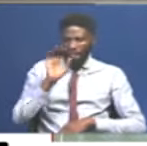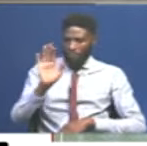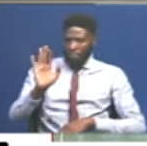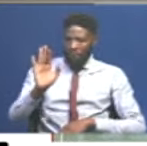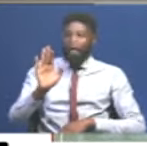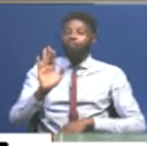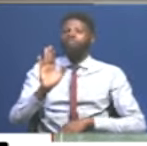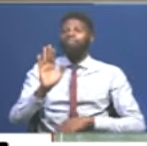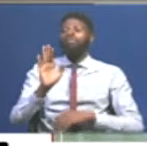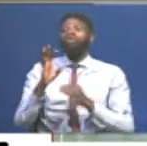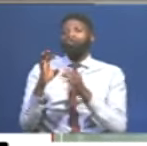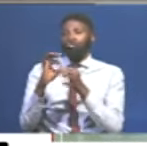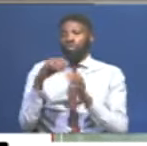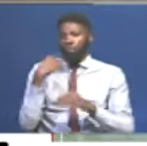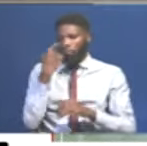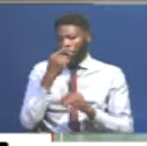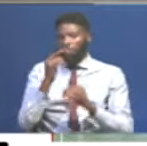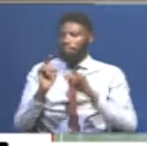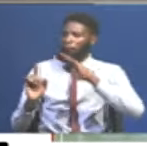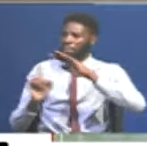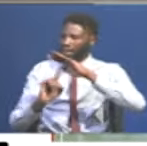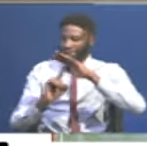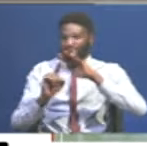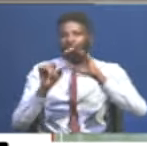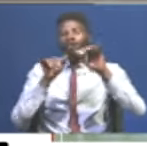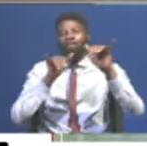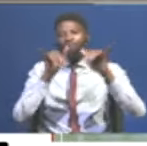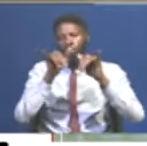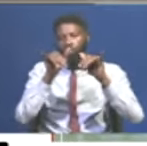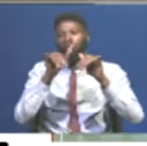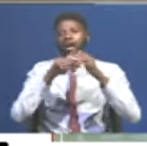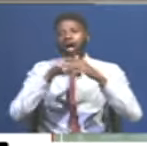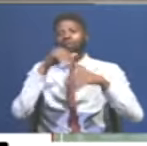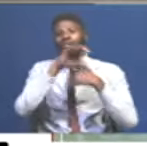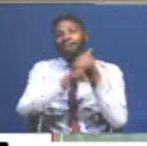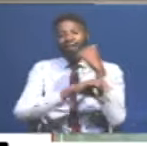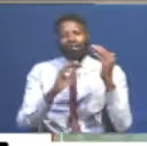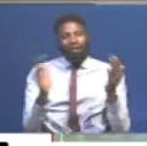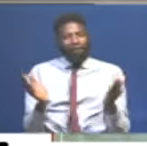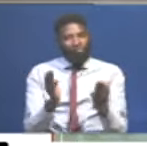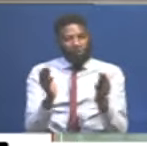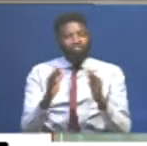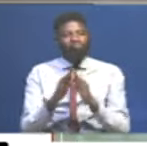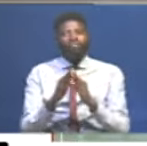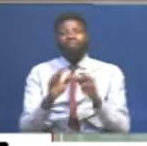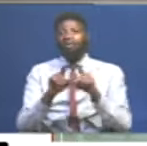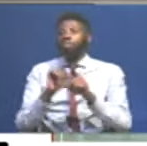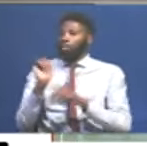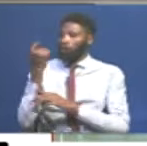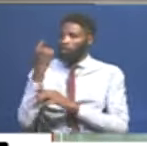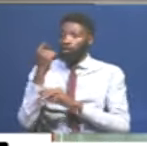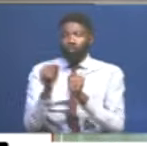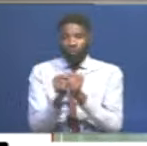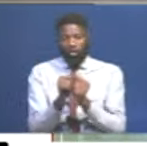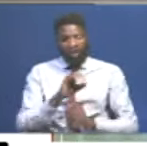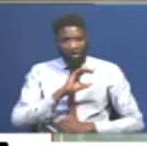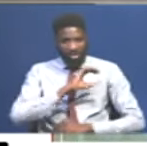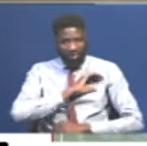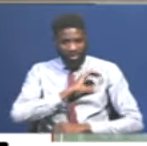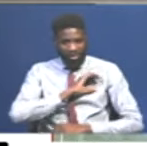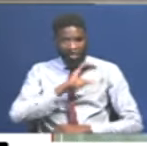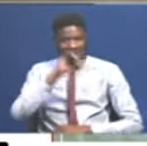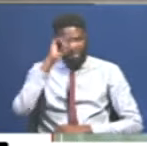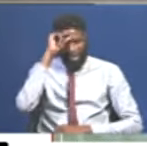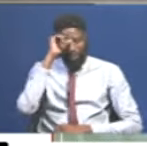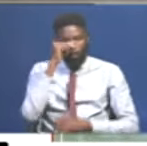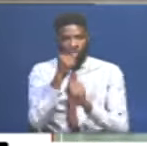Ministry of Foreign and Diaspora Affairs. At the same time, Kenya and the Canadian government are collaborating